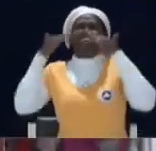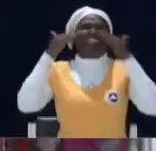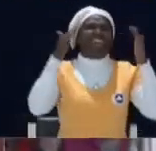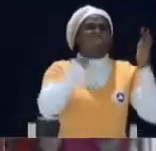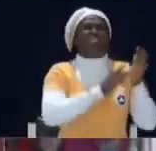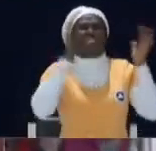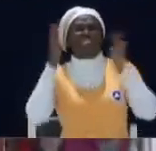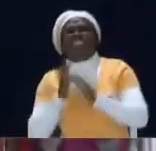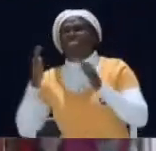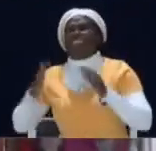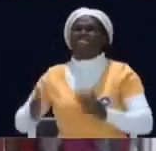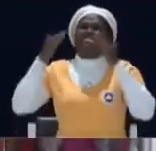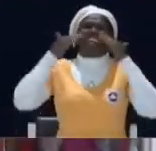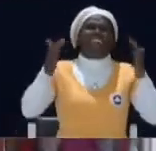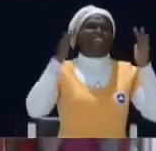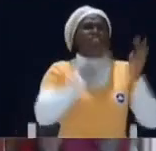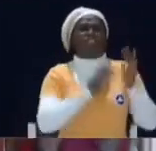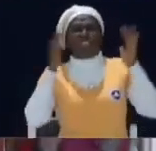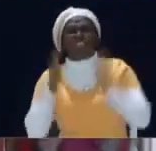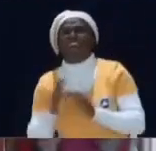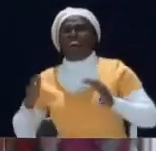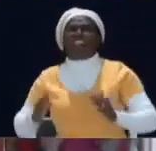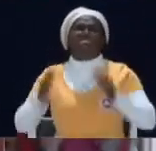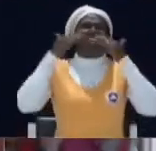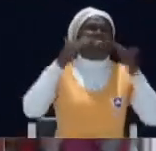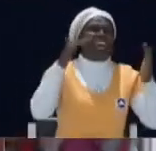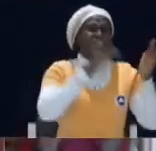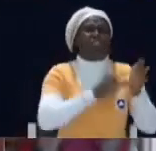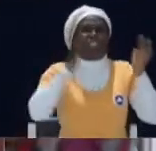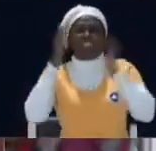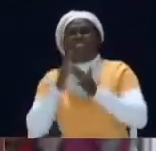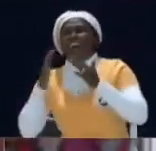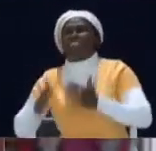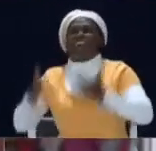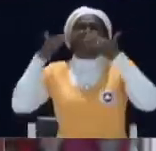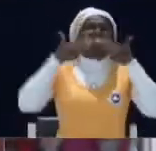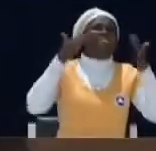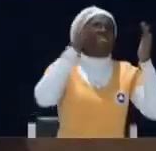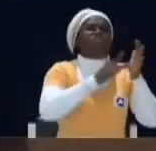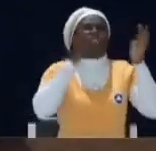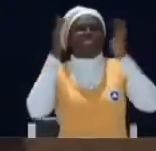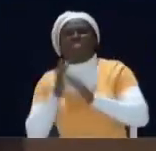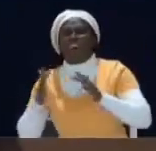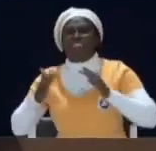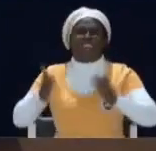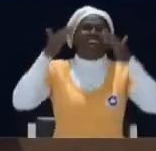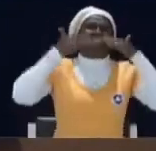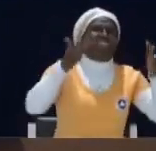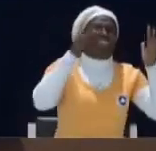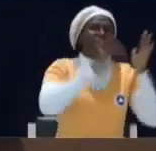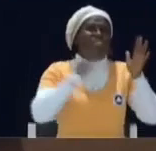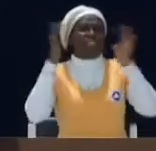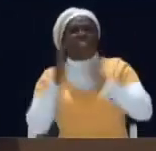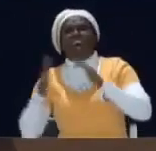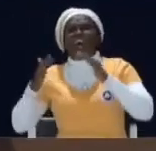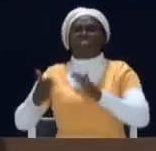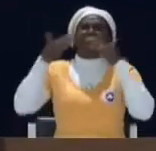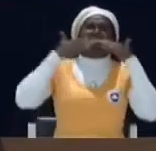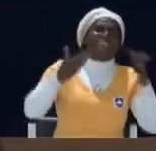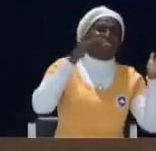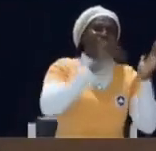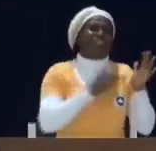of God. Glory be to the name of the Lord. Lord, we are grateful. We give you all the glory. Blessed be your